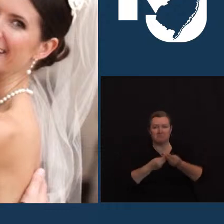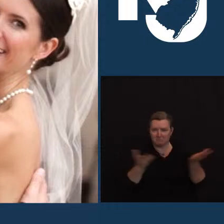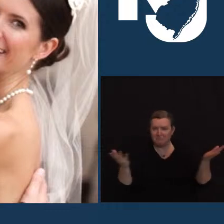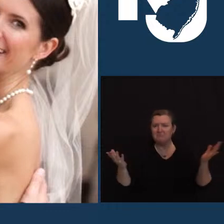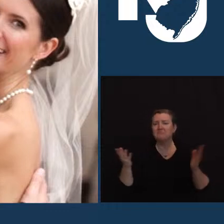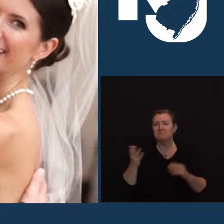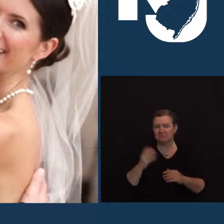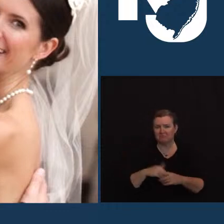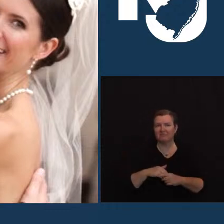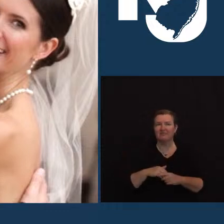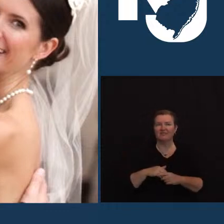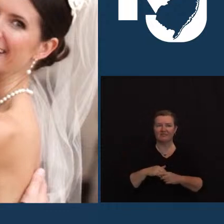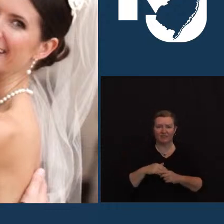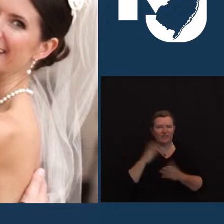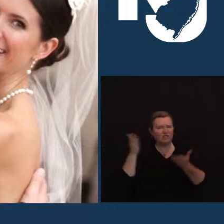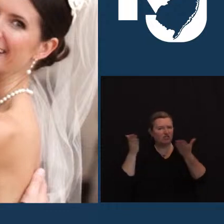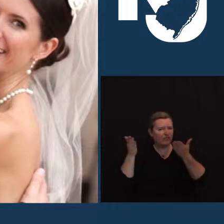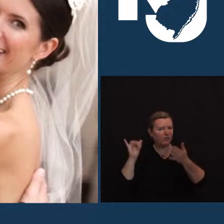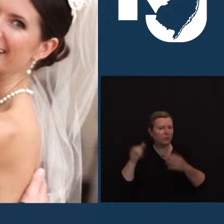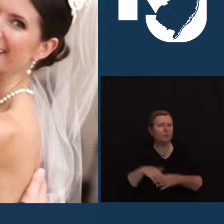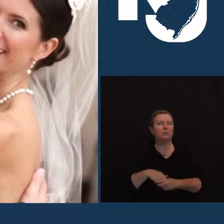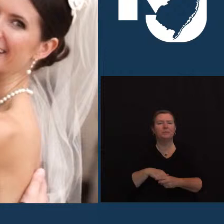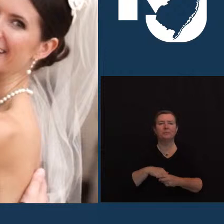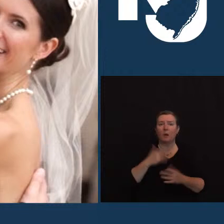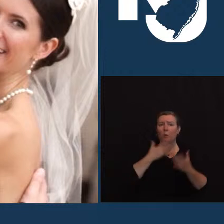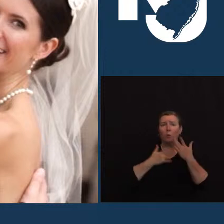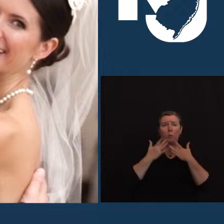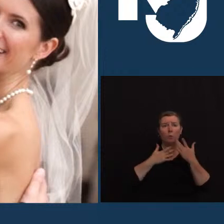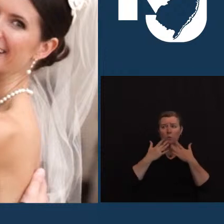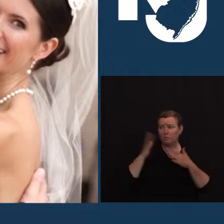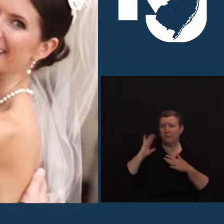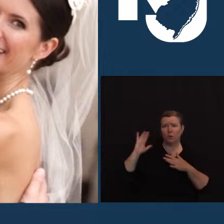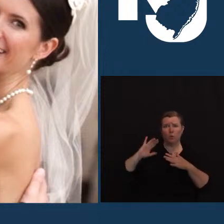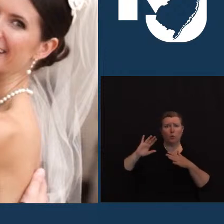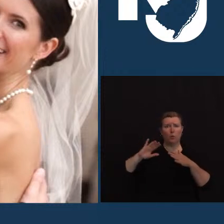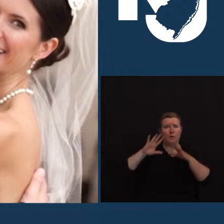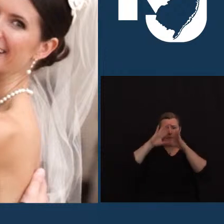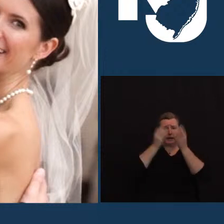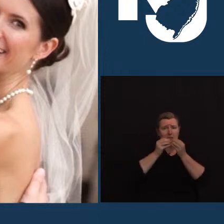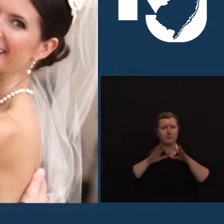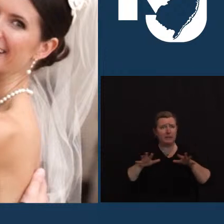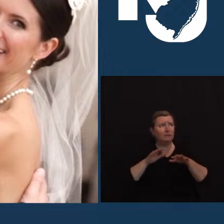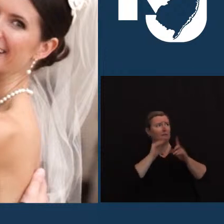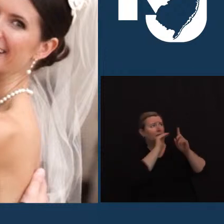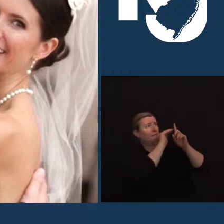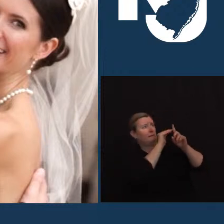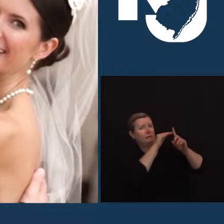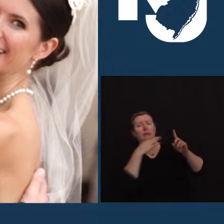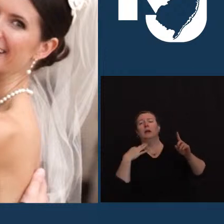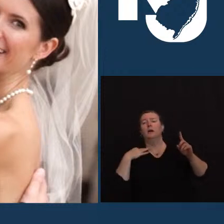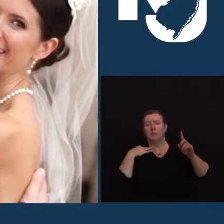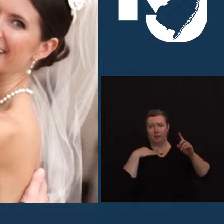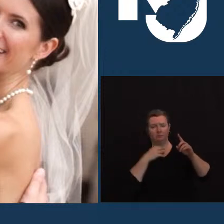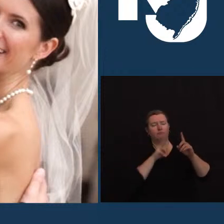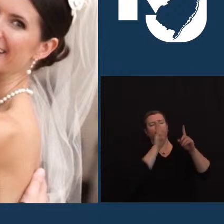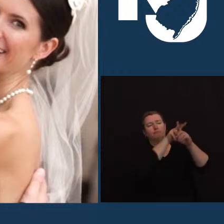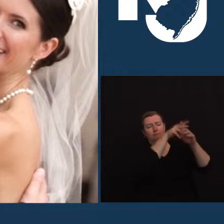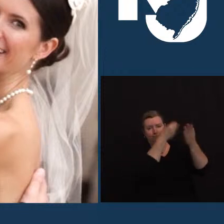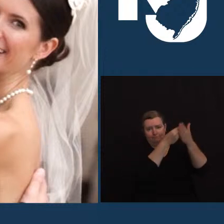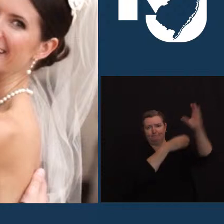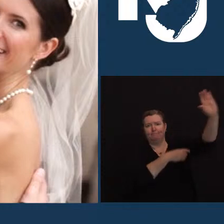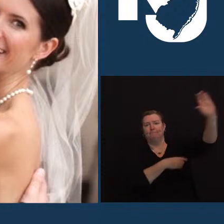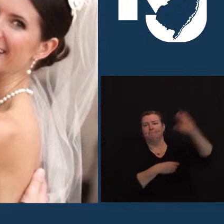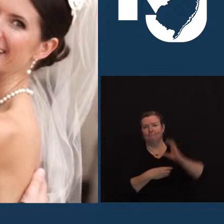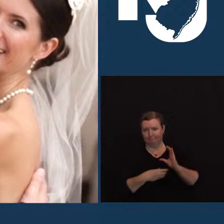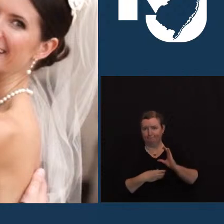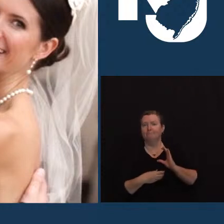G's afloat during the darkest days of the pandemic, they turned to the EDA for help. With 3 grants in hand, Nick and Courtney have